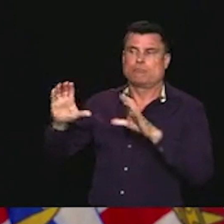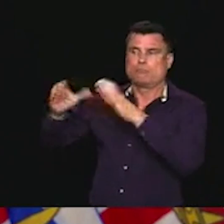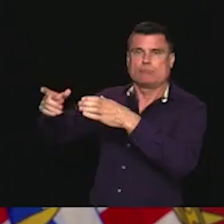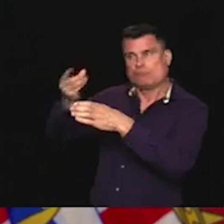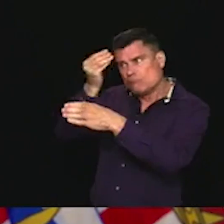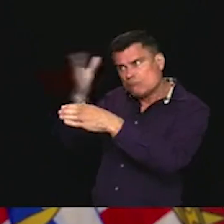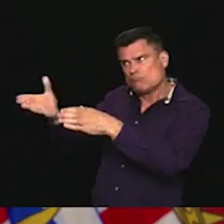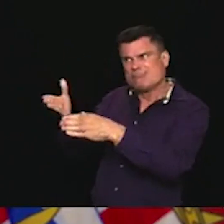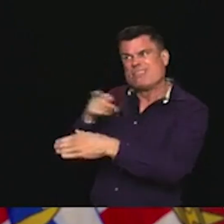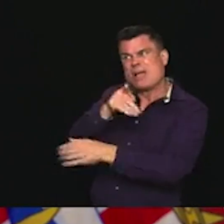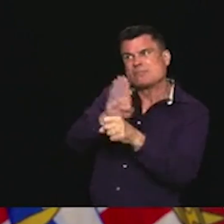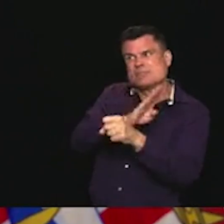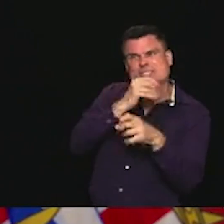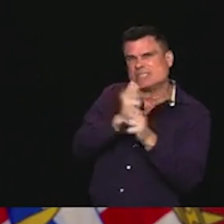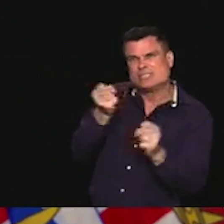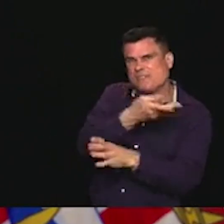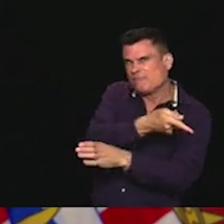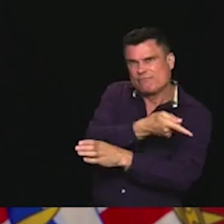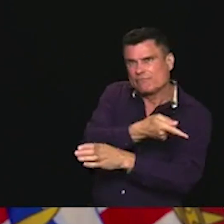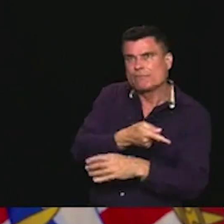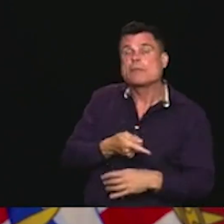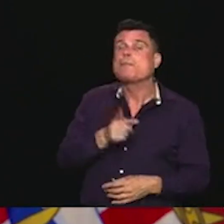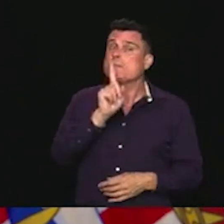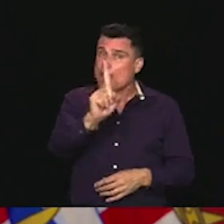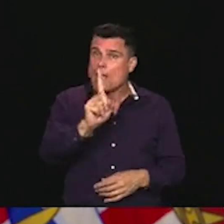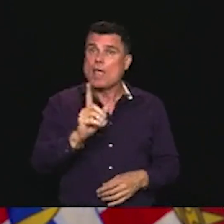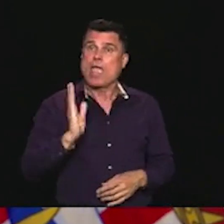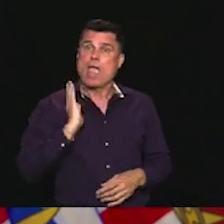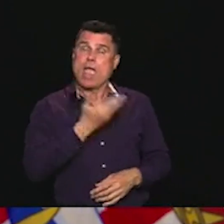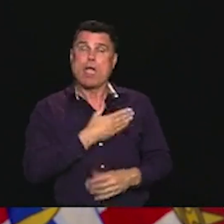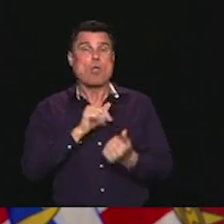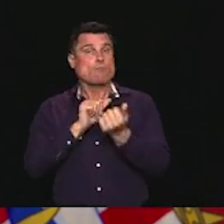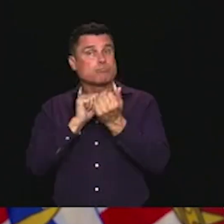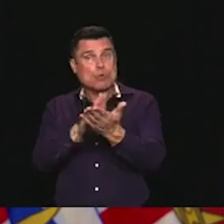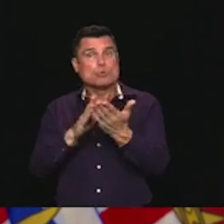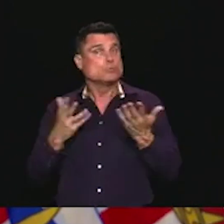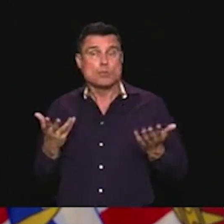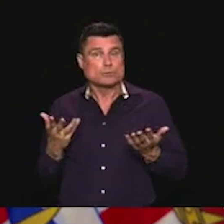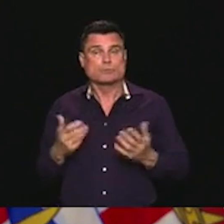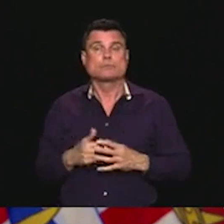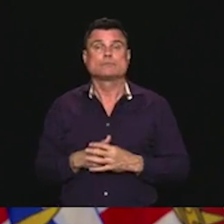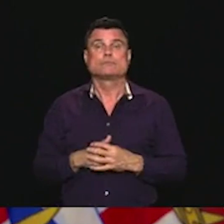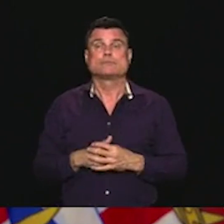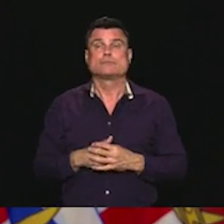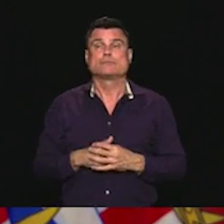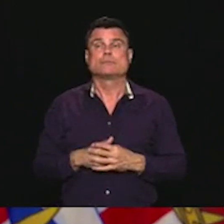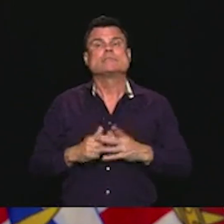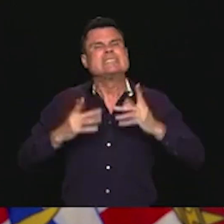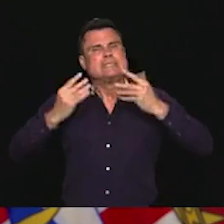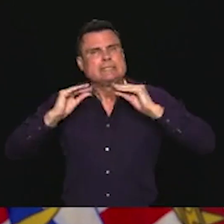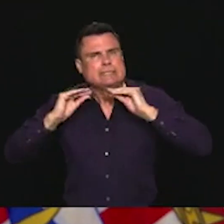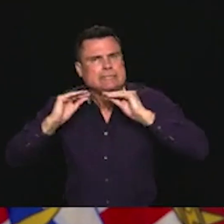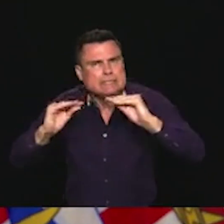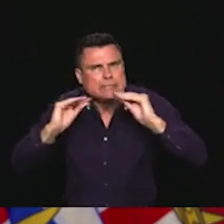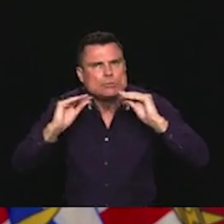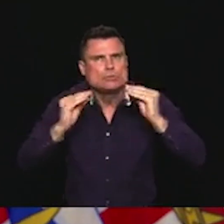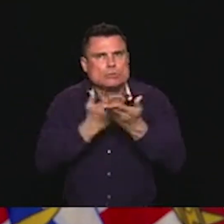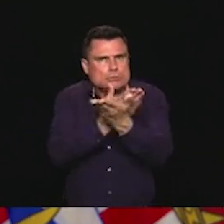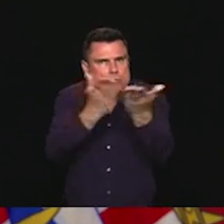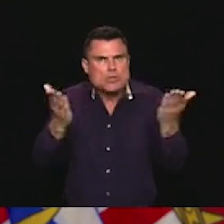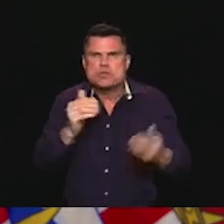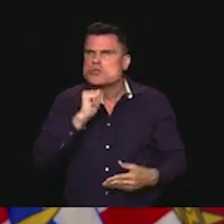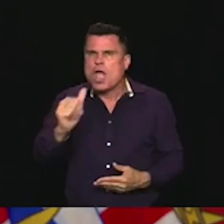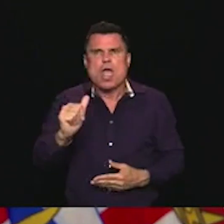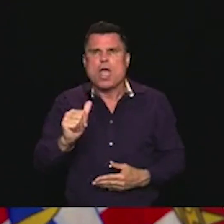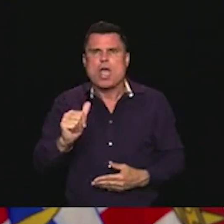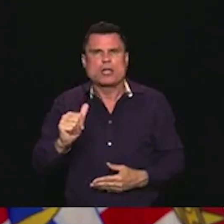we take an educational approach. Our first line of action is not to fine people or shut them down.